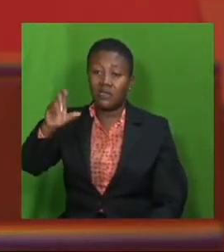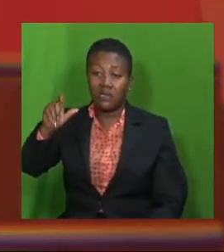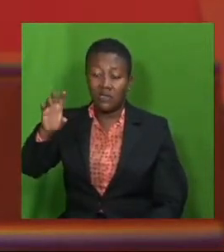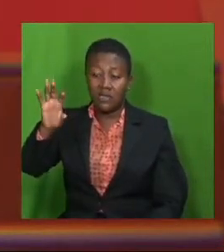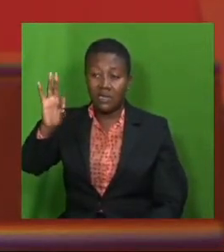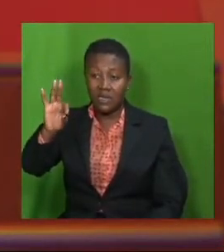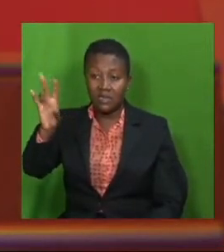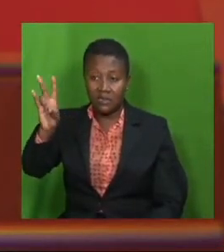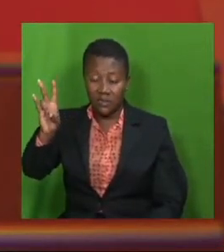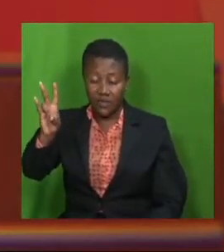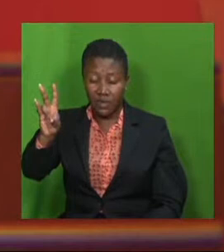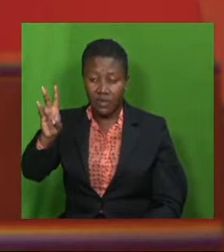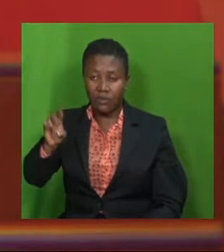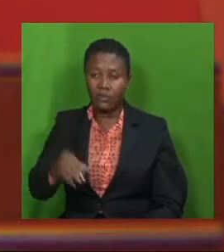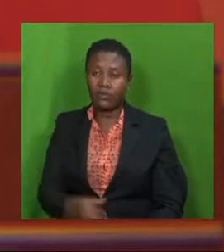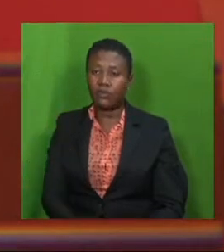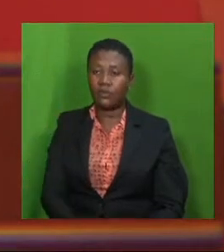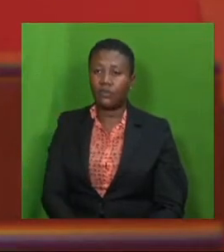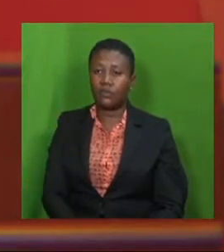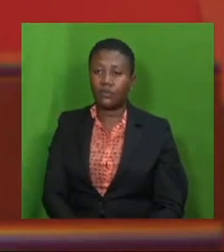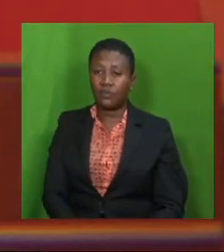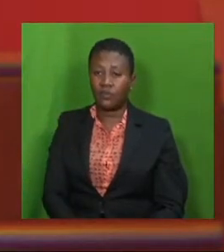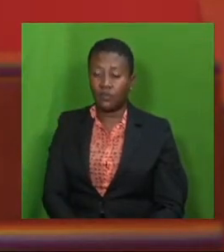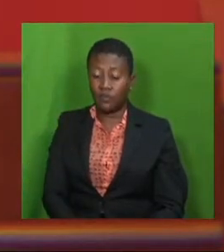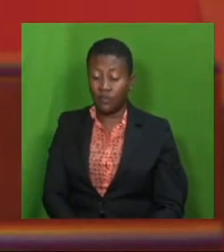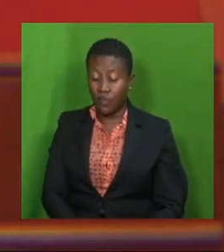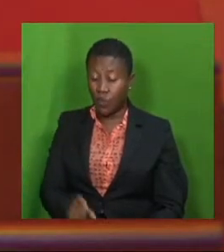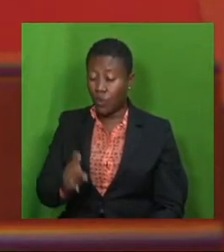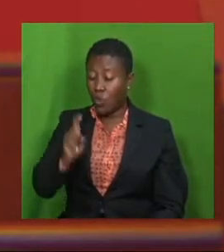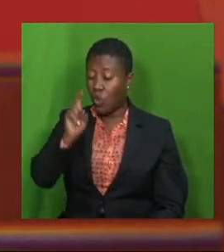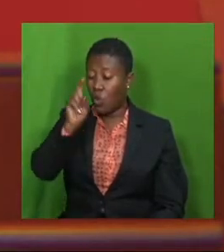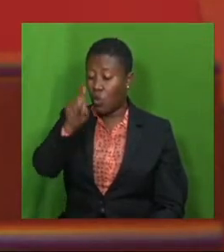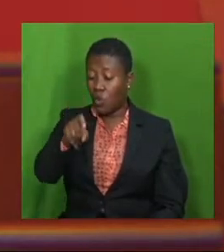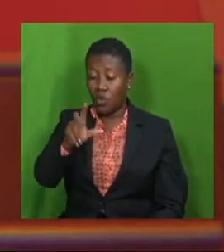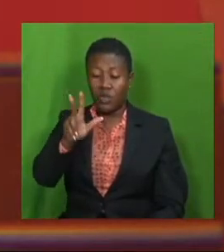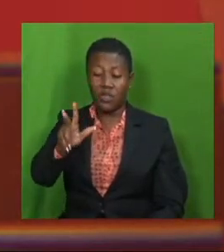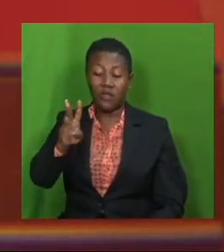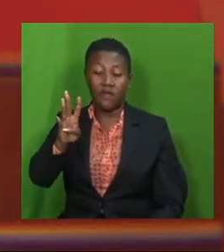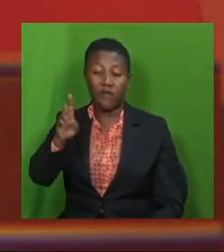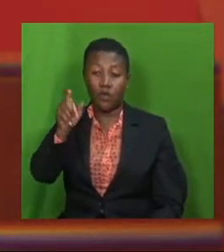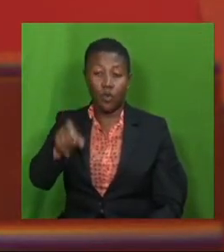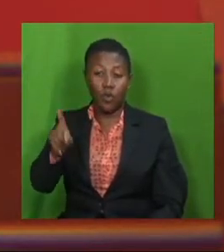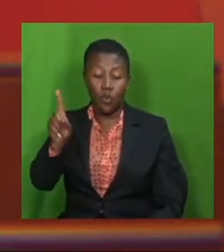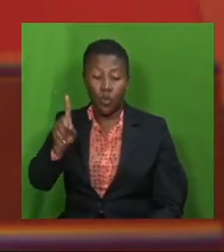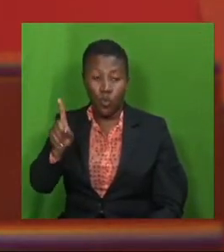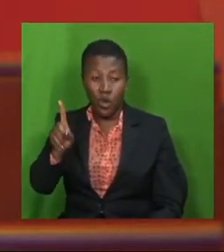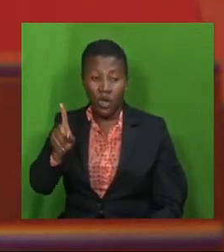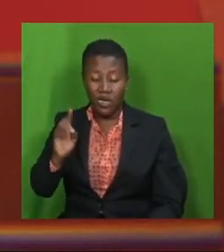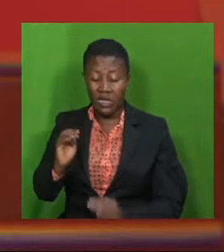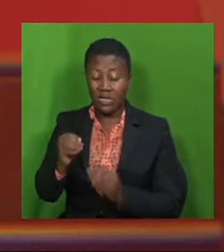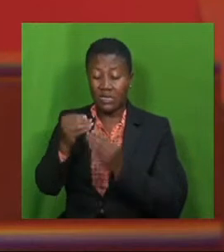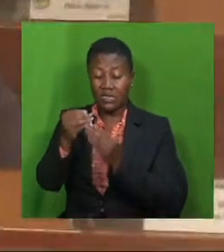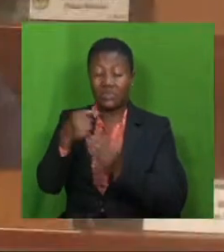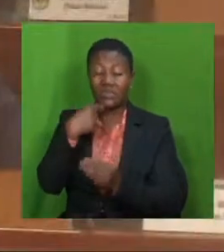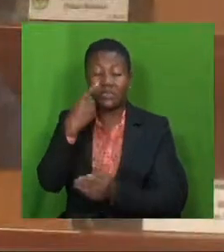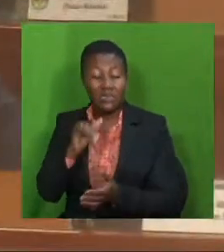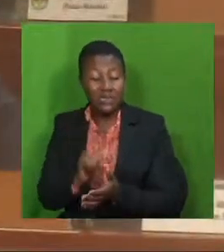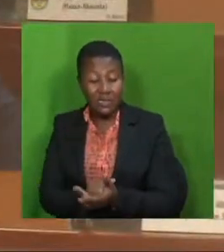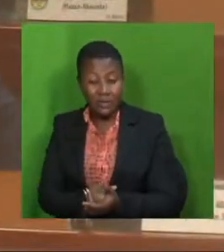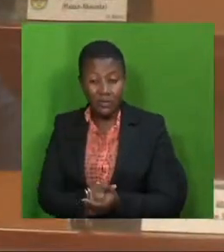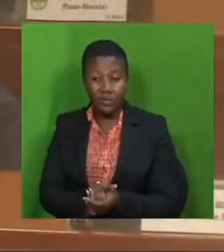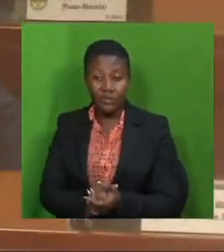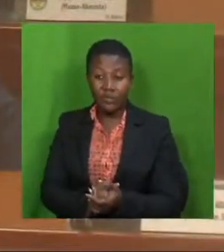Constitution." Order 34.1 of the Standing Orders of Parliament provides,